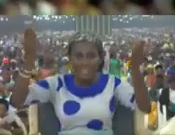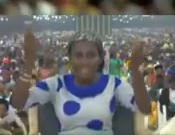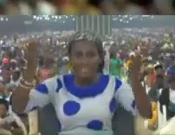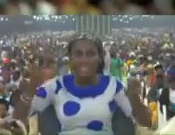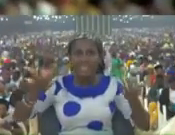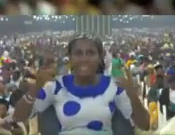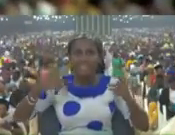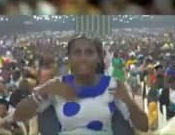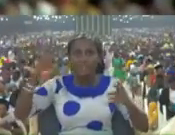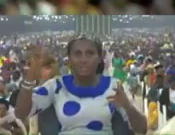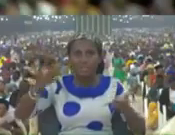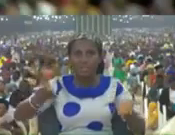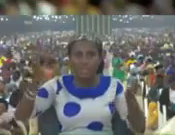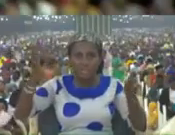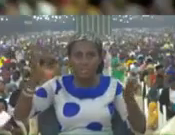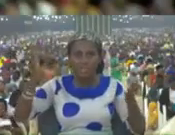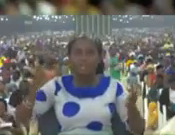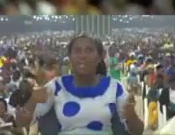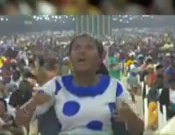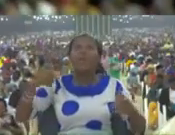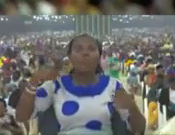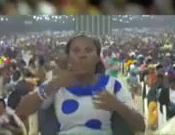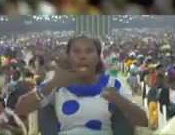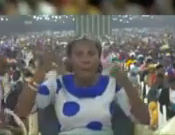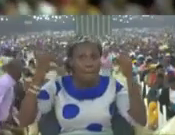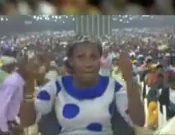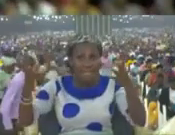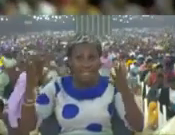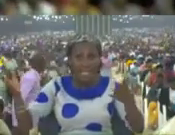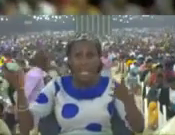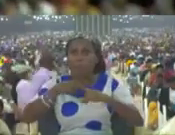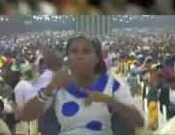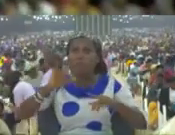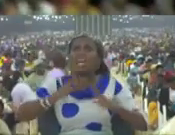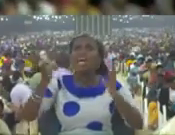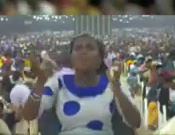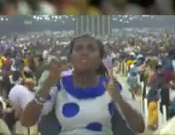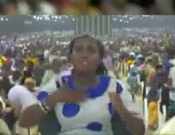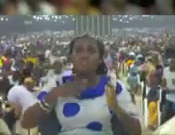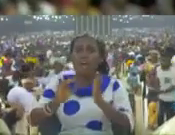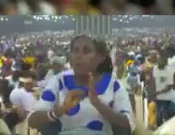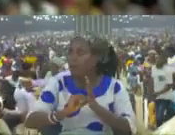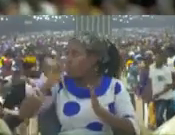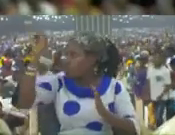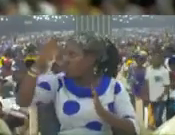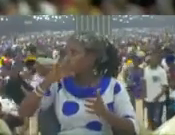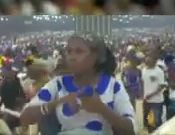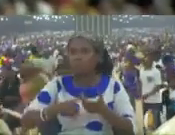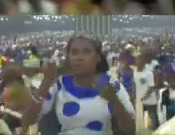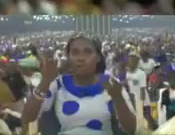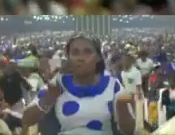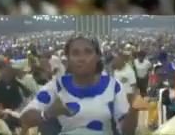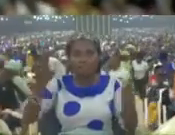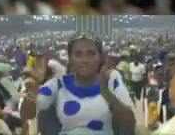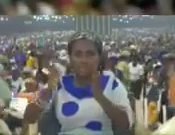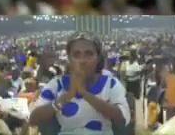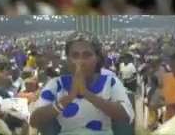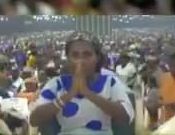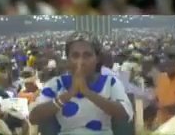here, but I want my own son to rise. Let my son